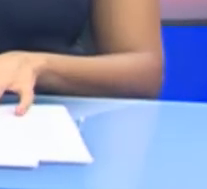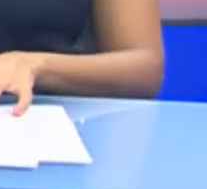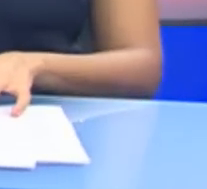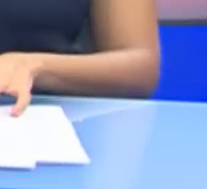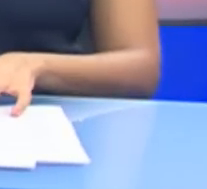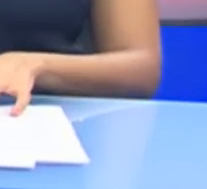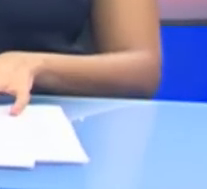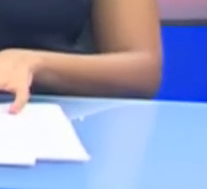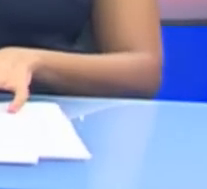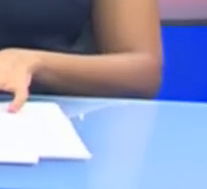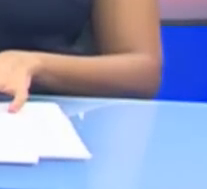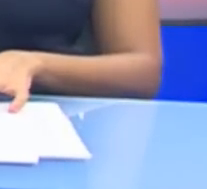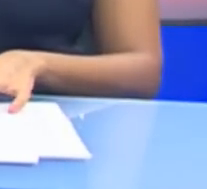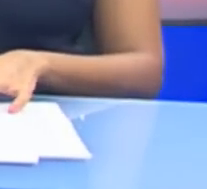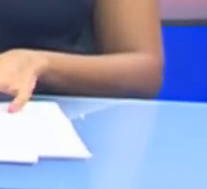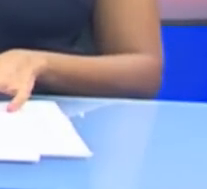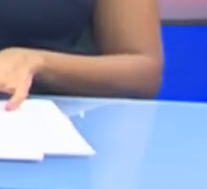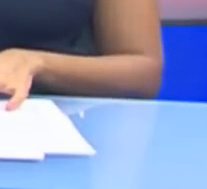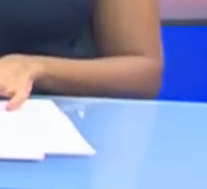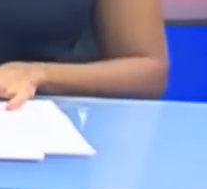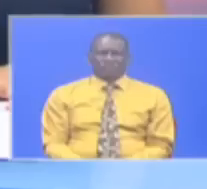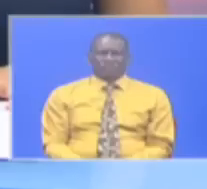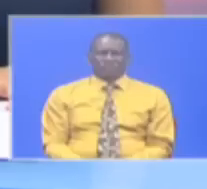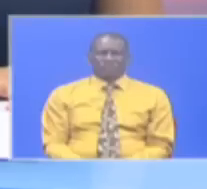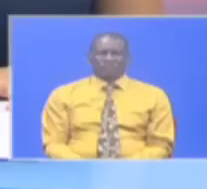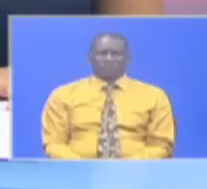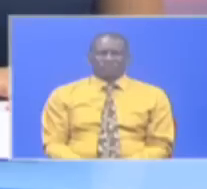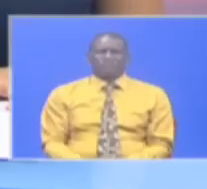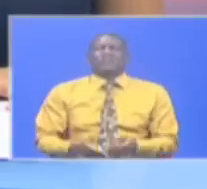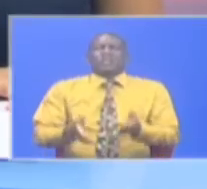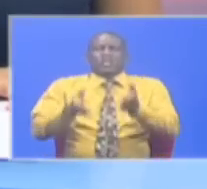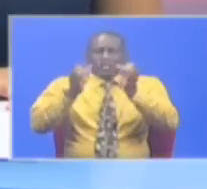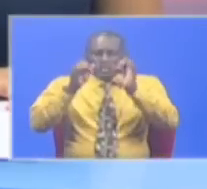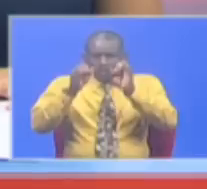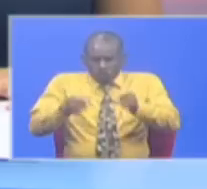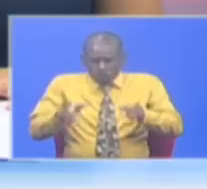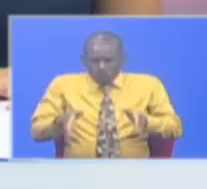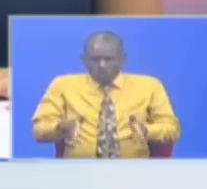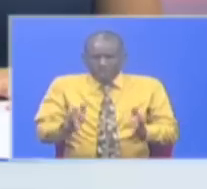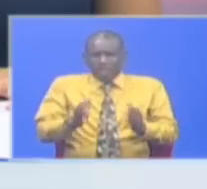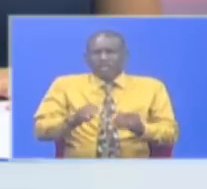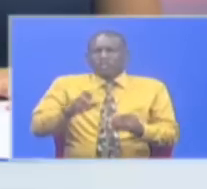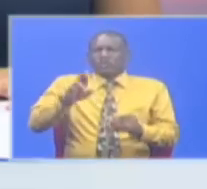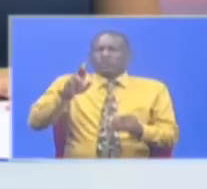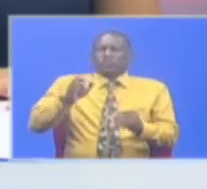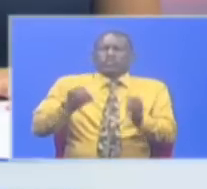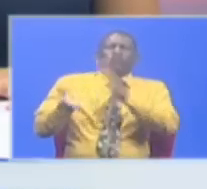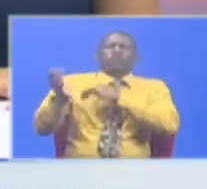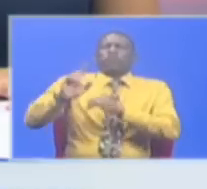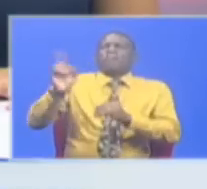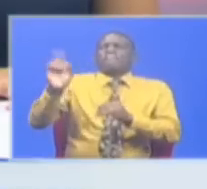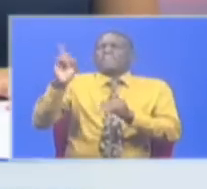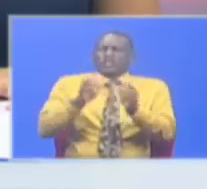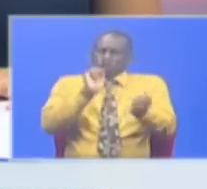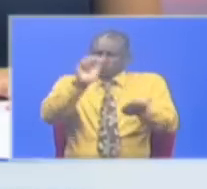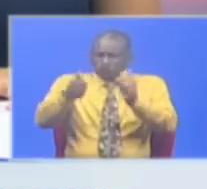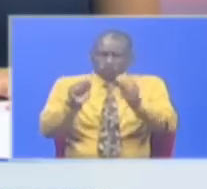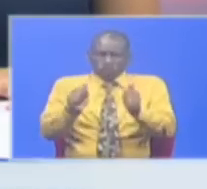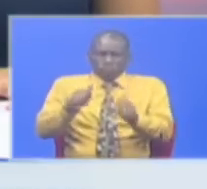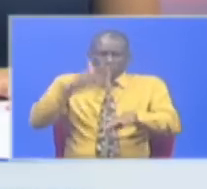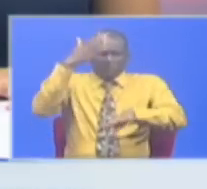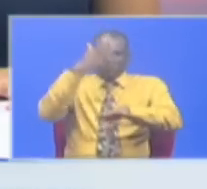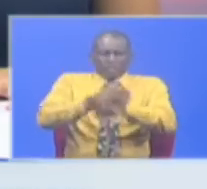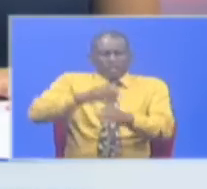has dominated the headlines this week. And in a new twist to the Rashid Echesa fake arms deal saga,